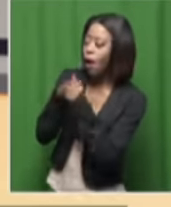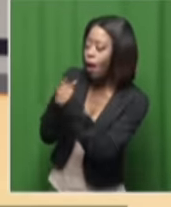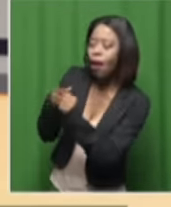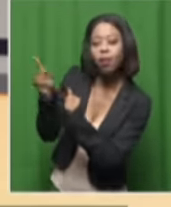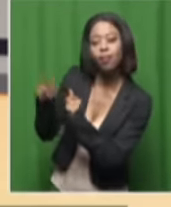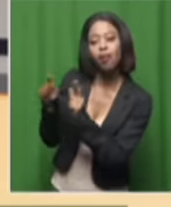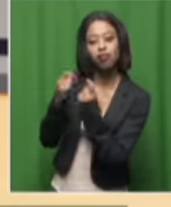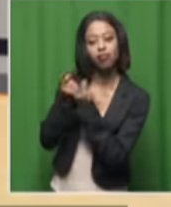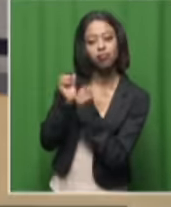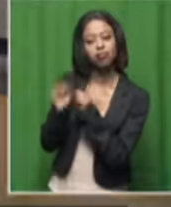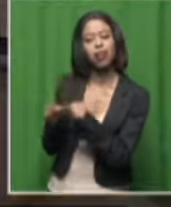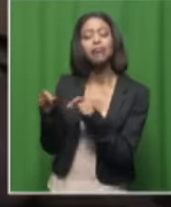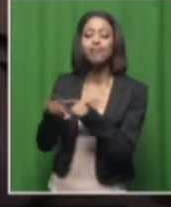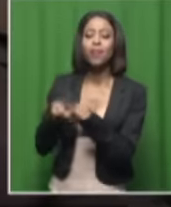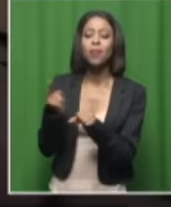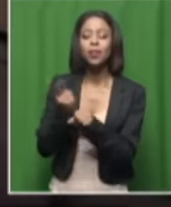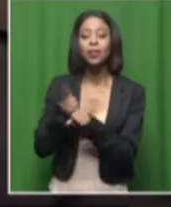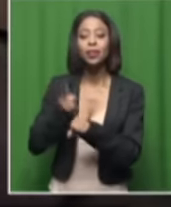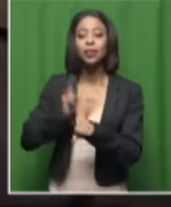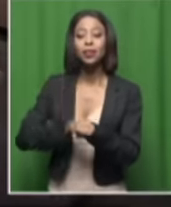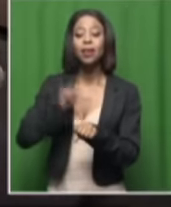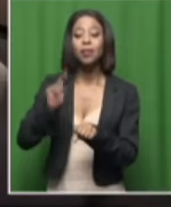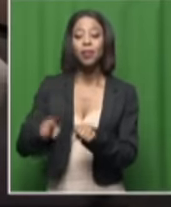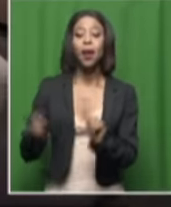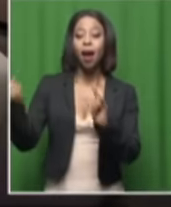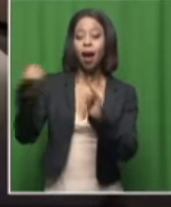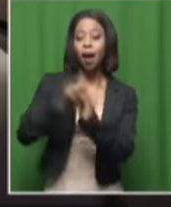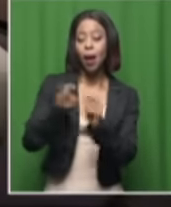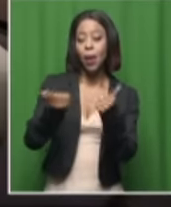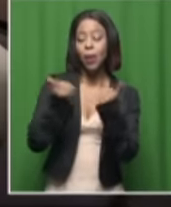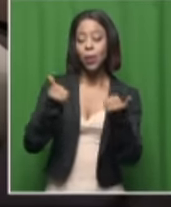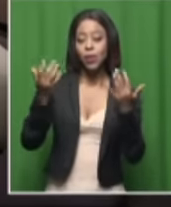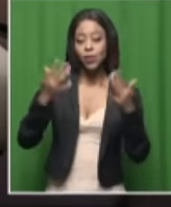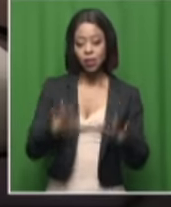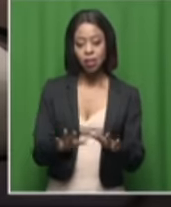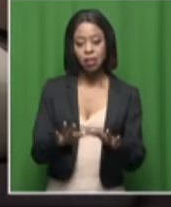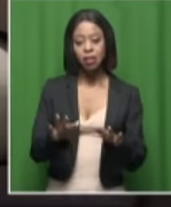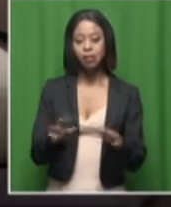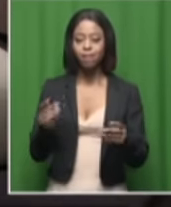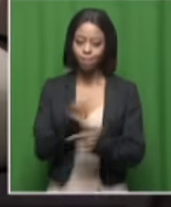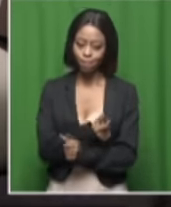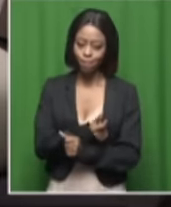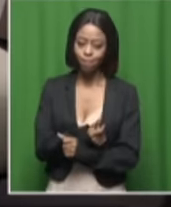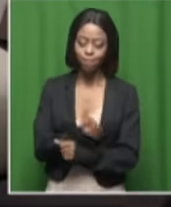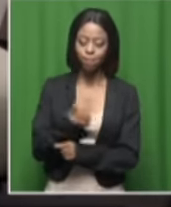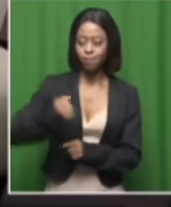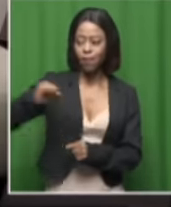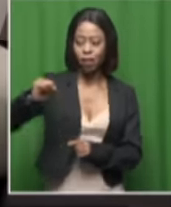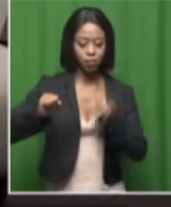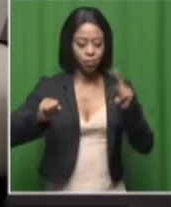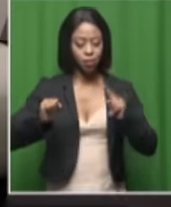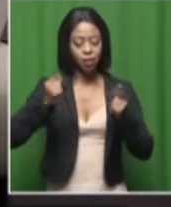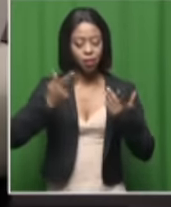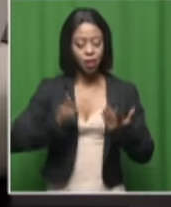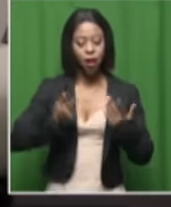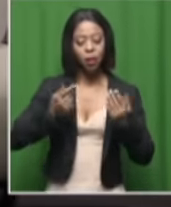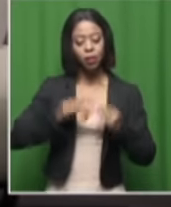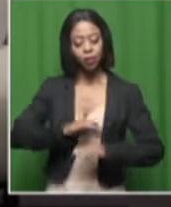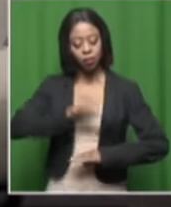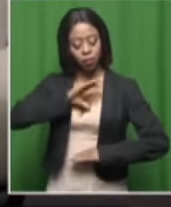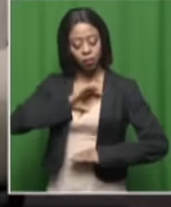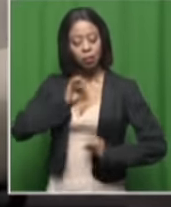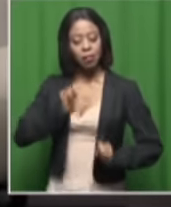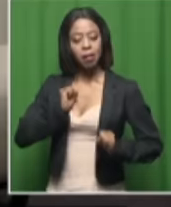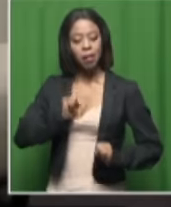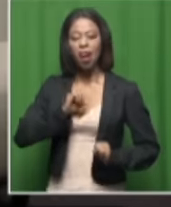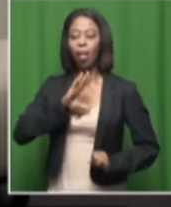leadership. In that moment, after you take your penalty, which was a bit unfortunate, how do you still keep your head up? Because